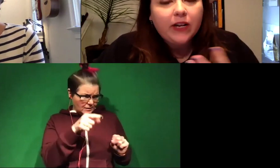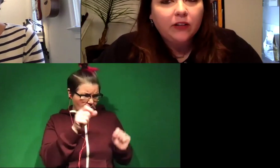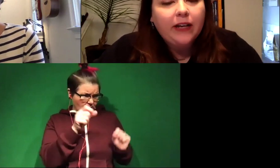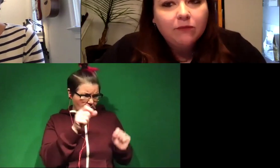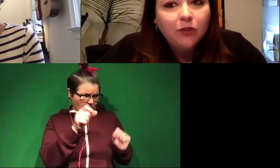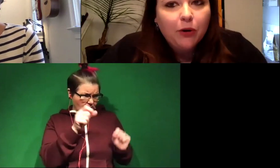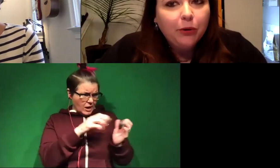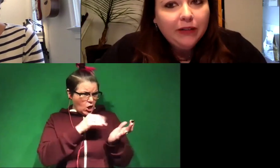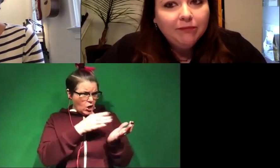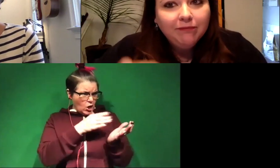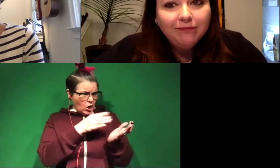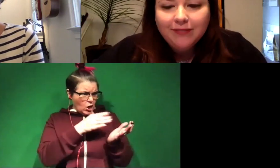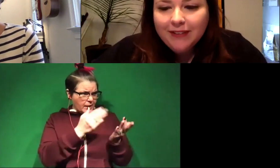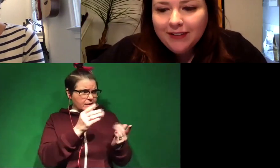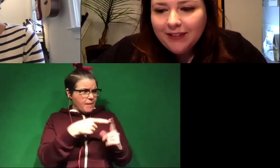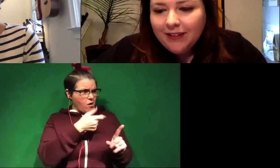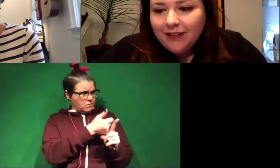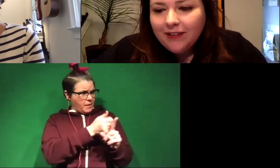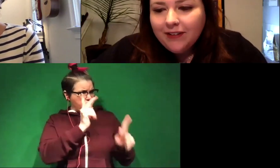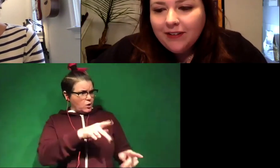and going through it?